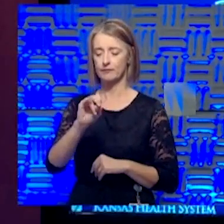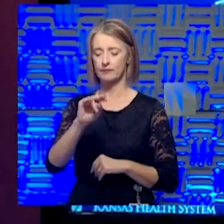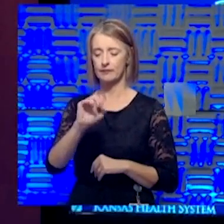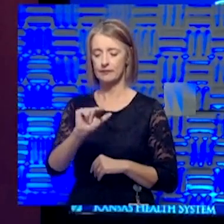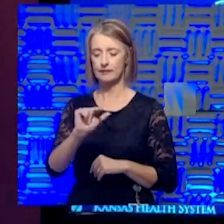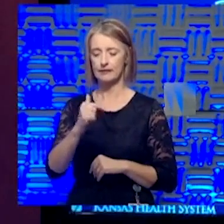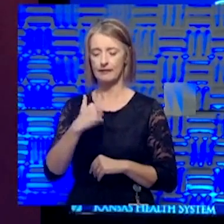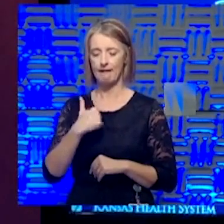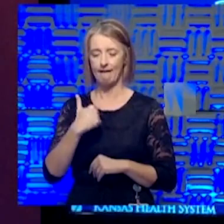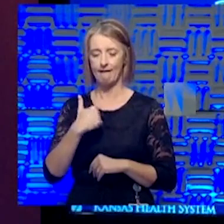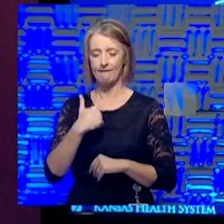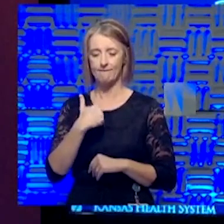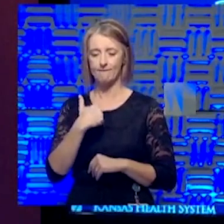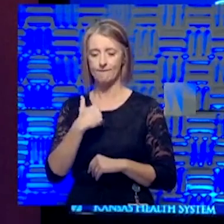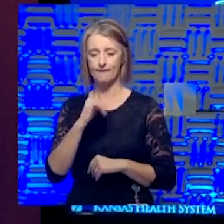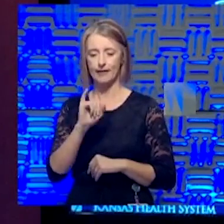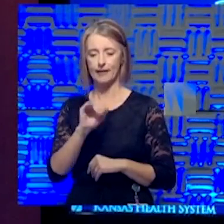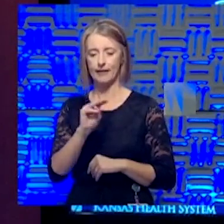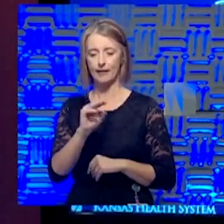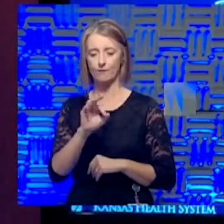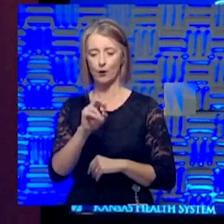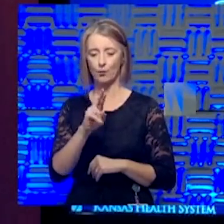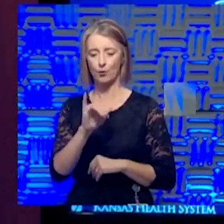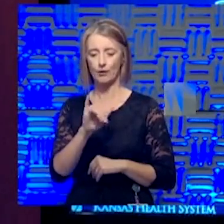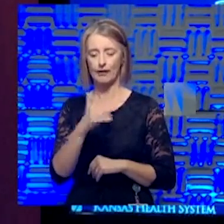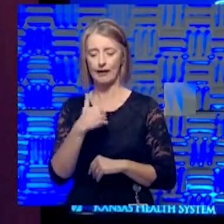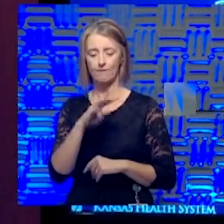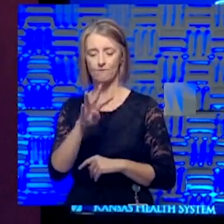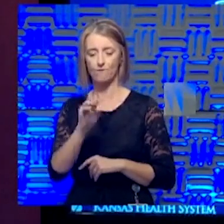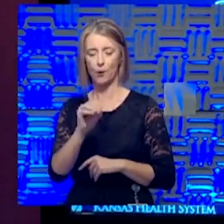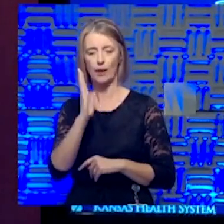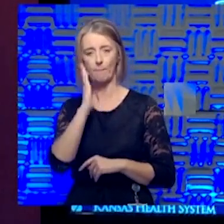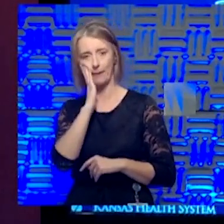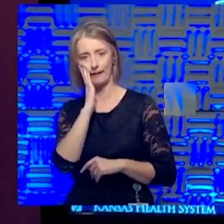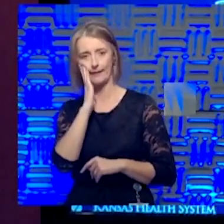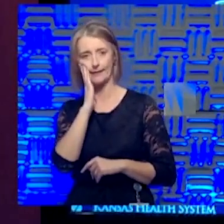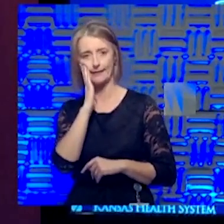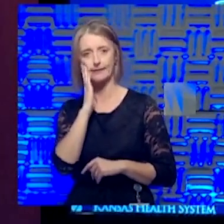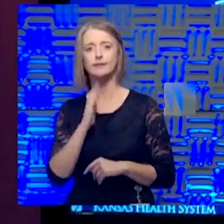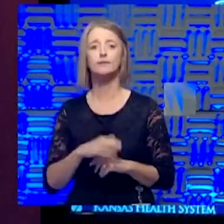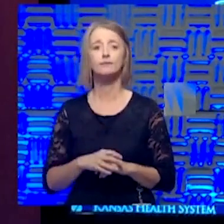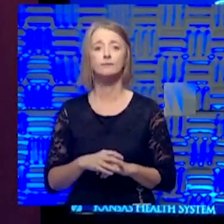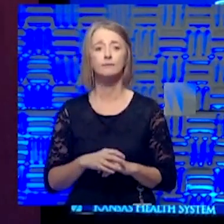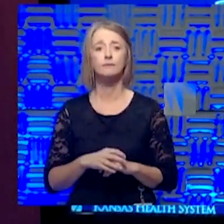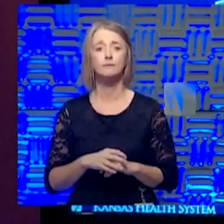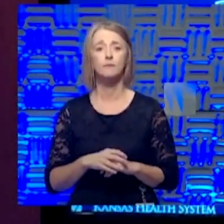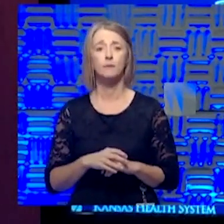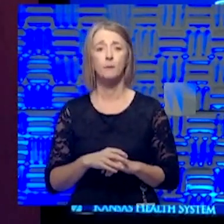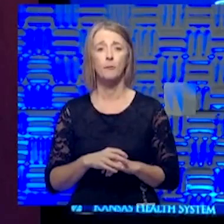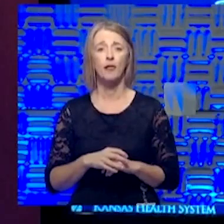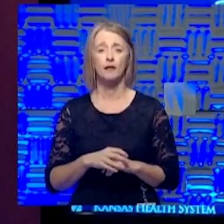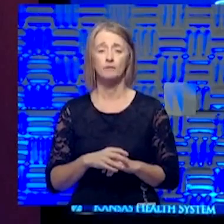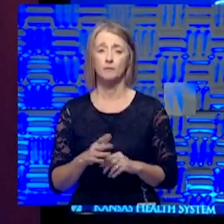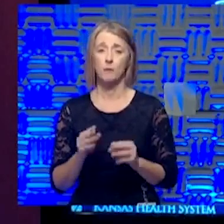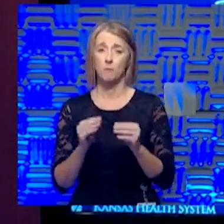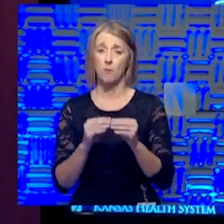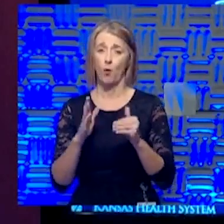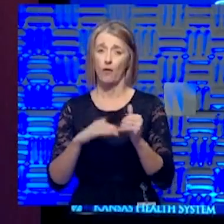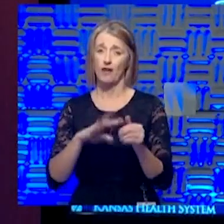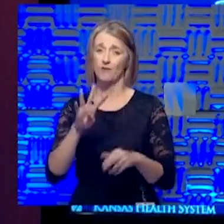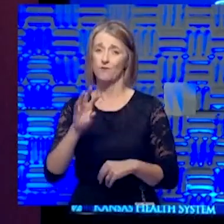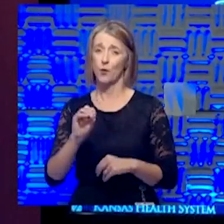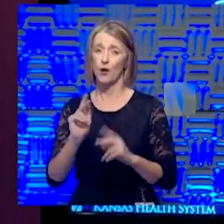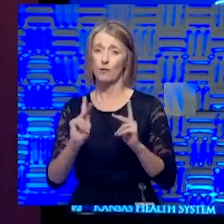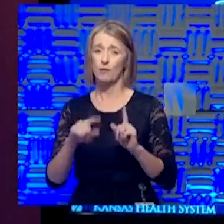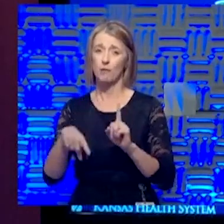infirmary with, I want to say, about 40 beds. And they had a much higher number than that test